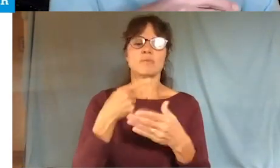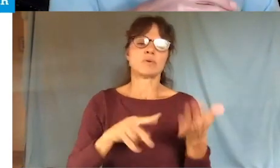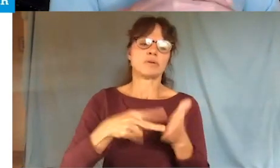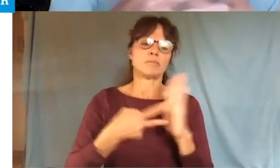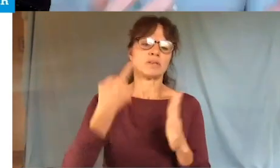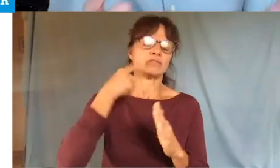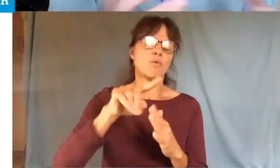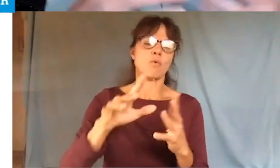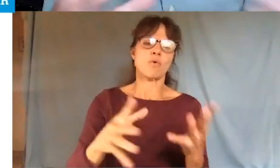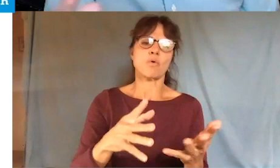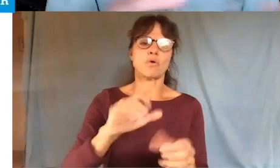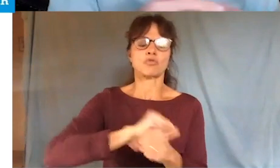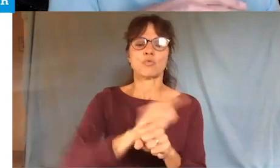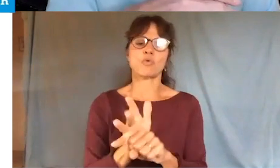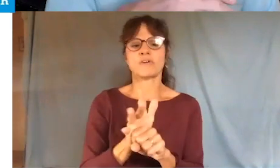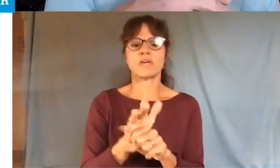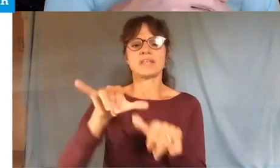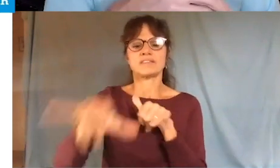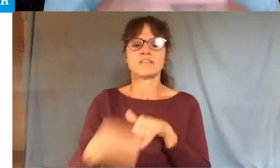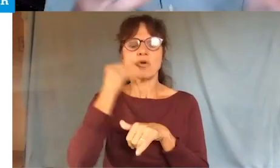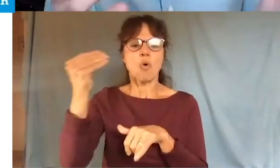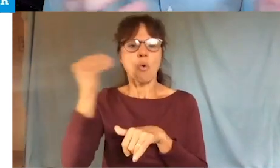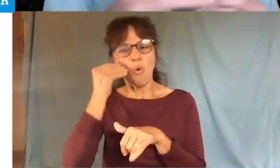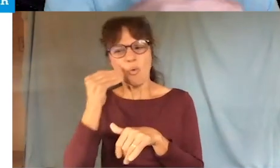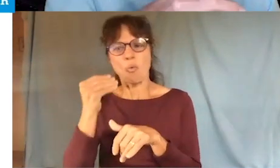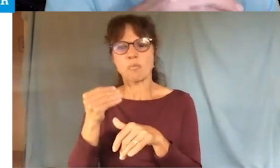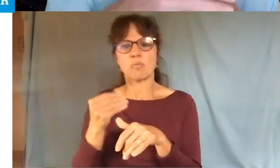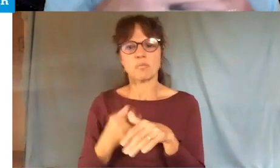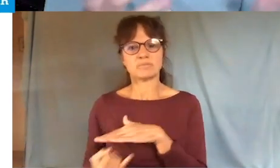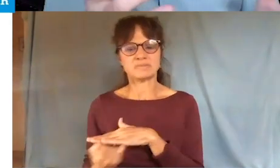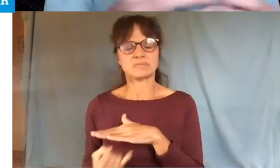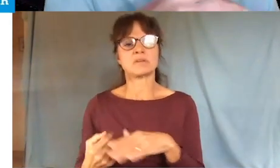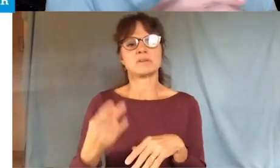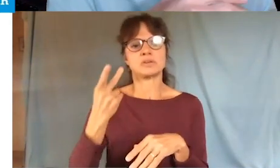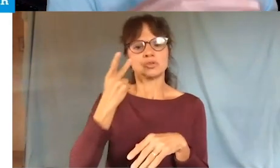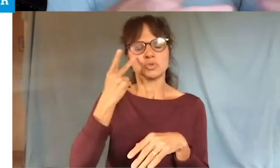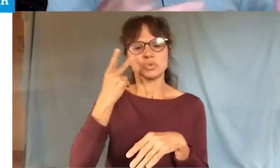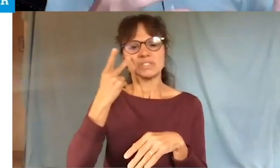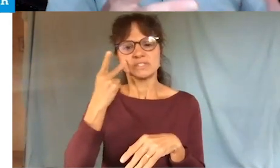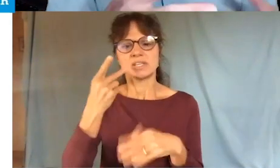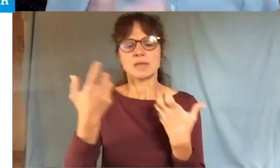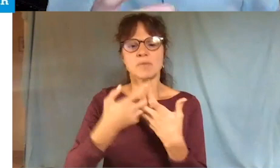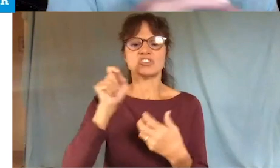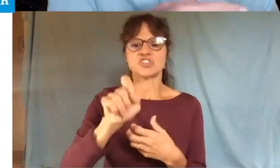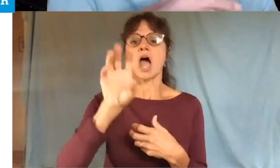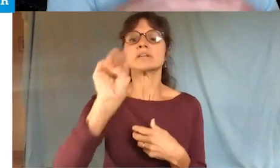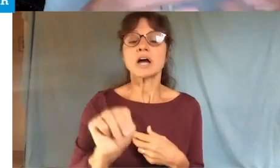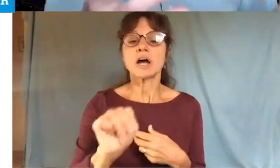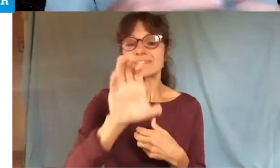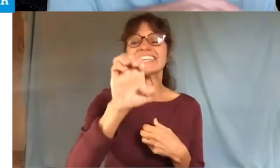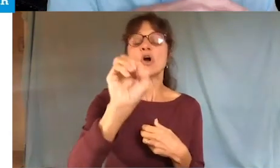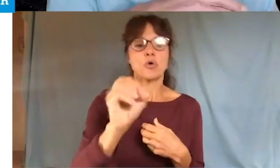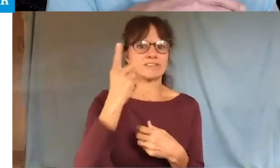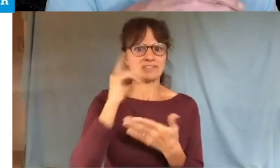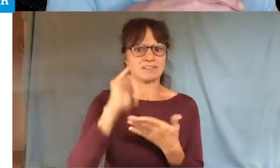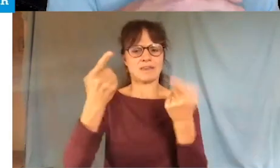in terms of coronavirus and stay at home. As you can see here, the CEO of Match.com has seen this already, and we